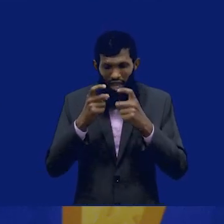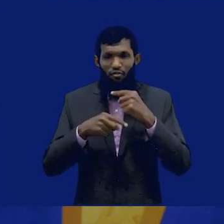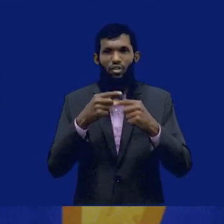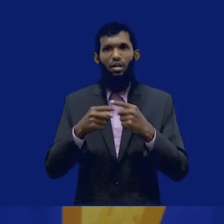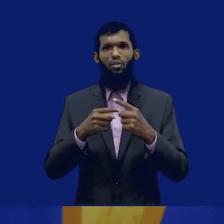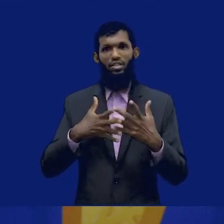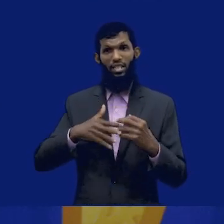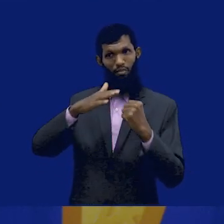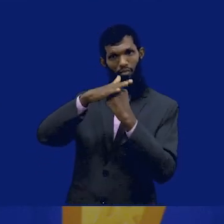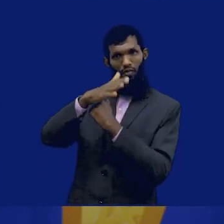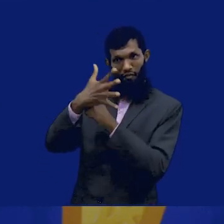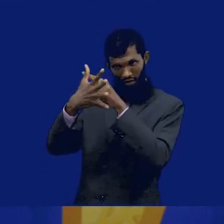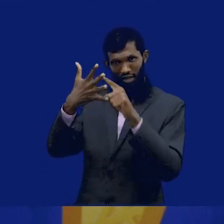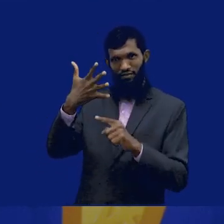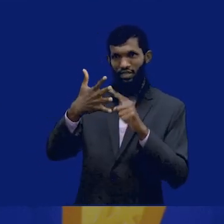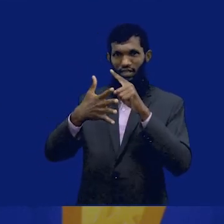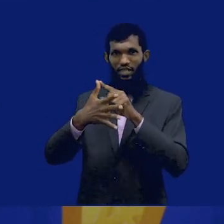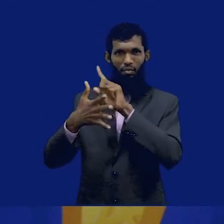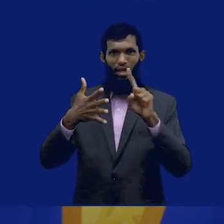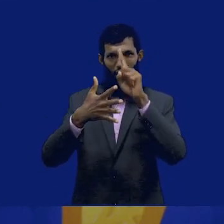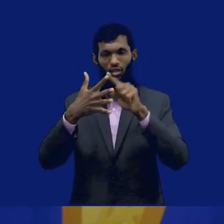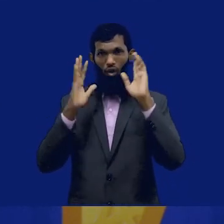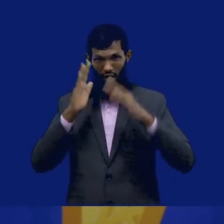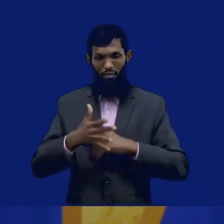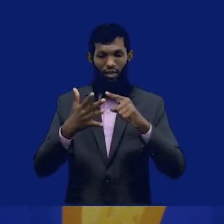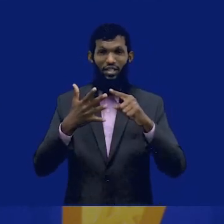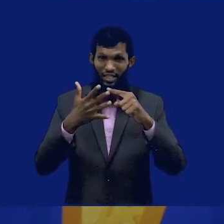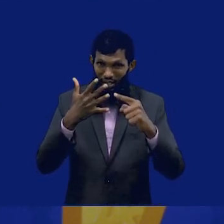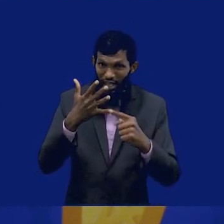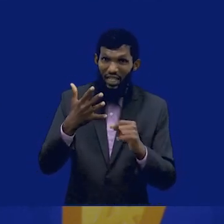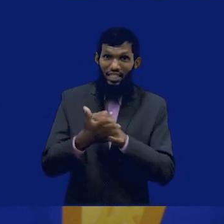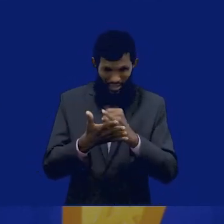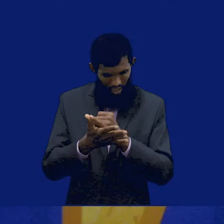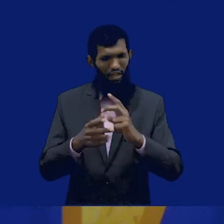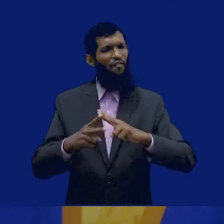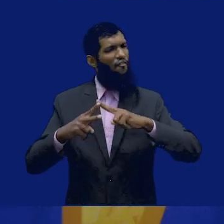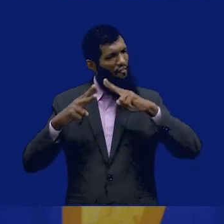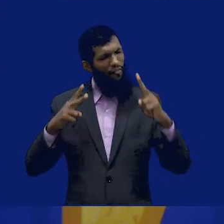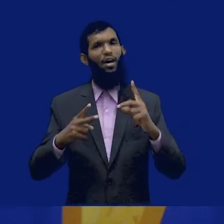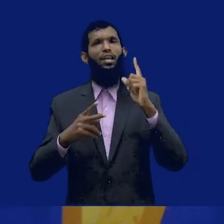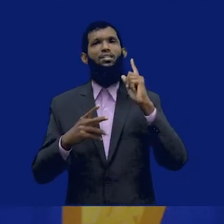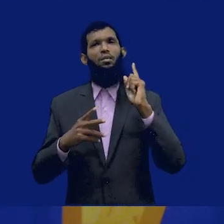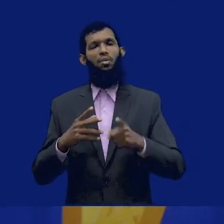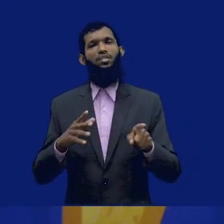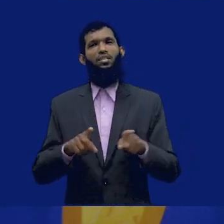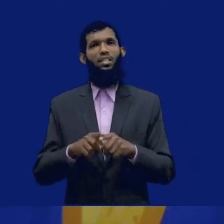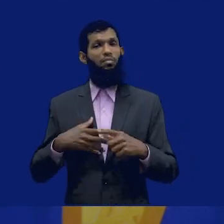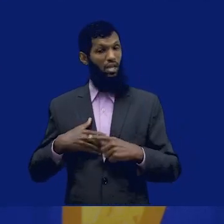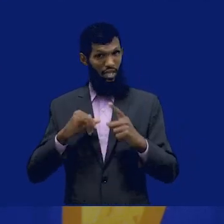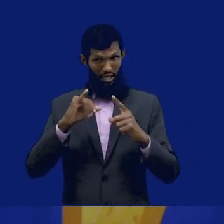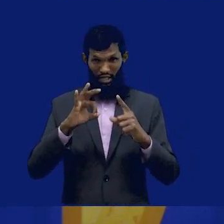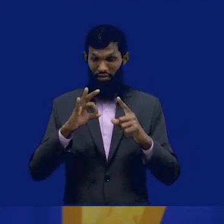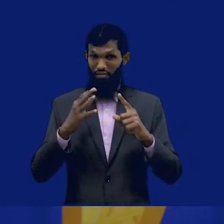pillar that all Muslims have to maintain. Anybody who refuses or rejects that it is